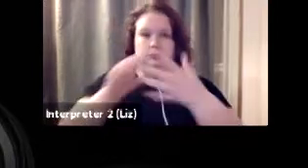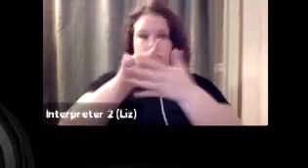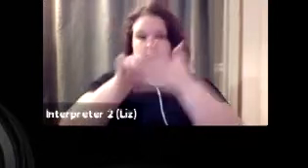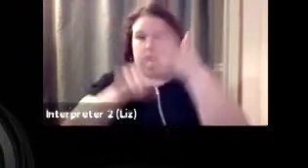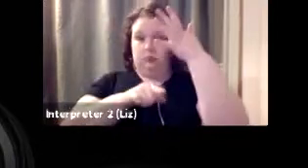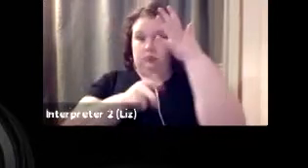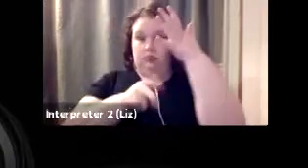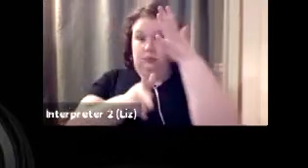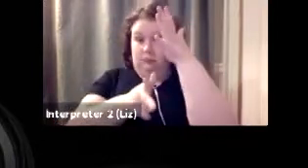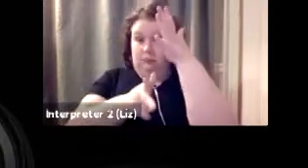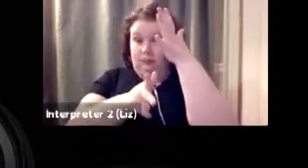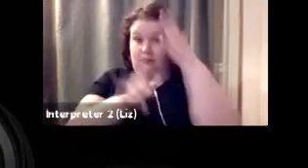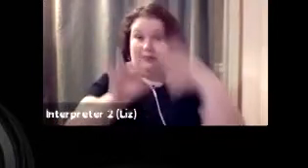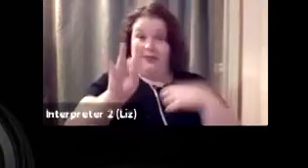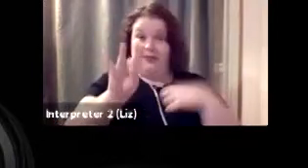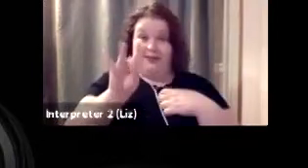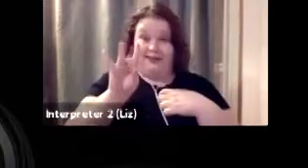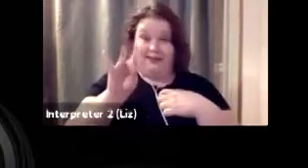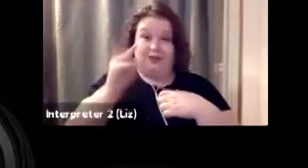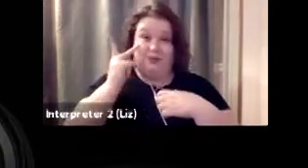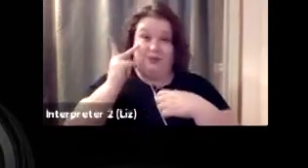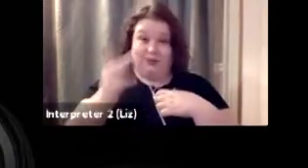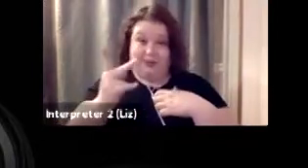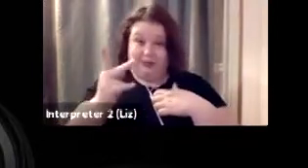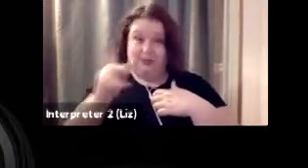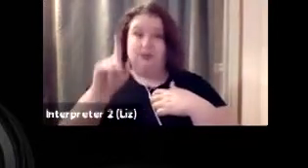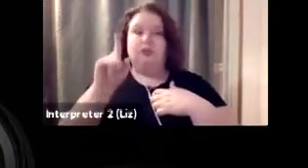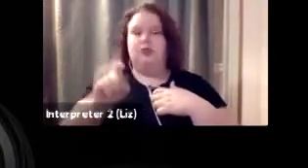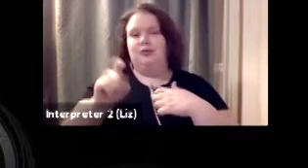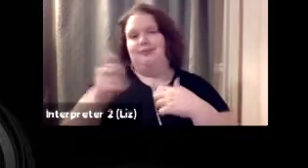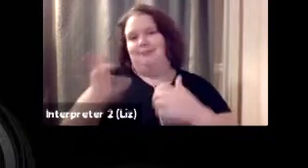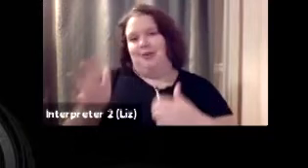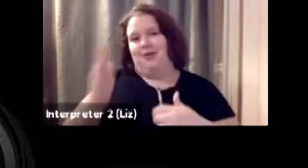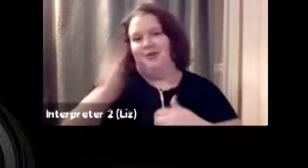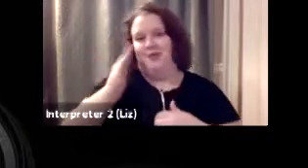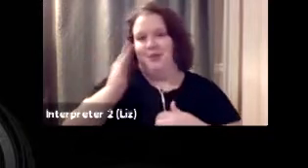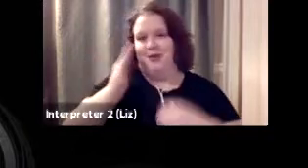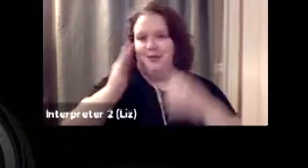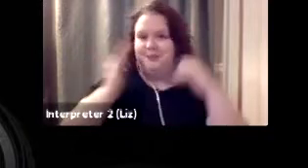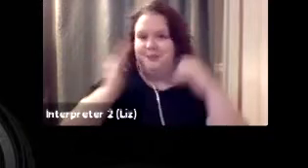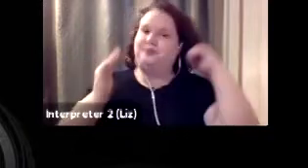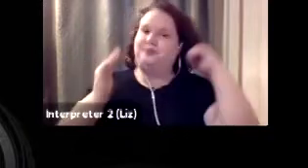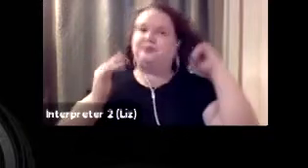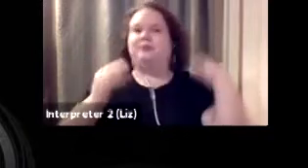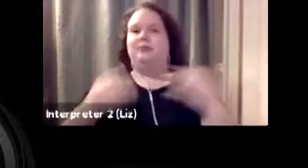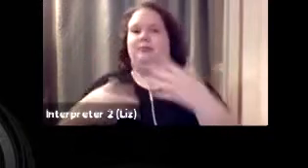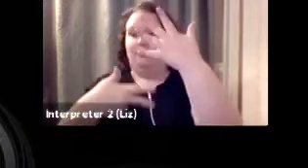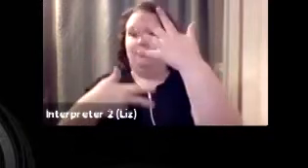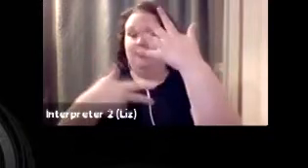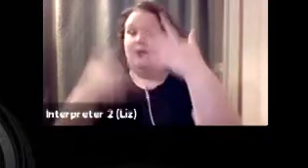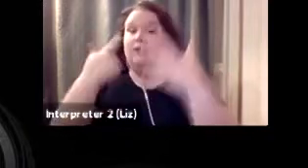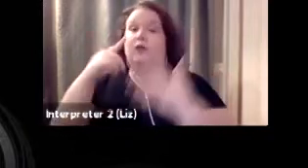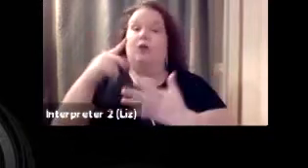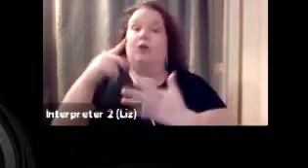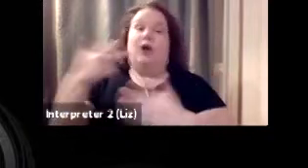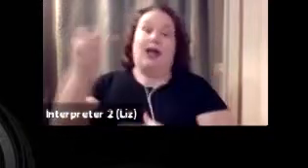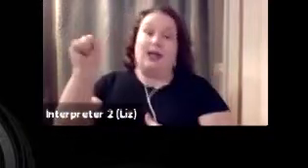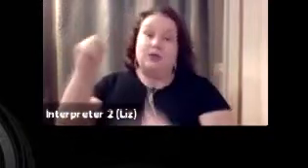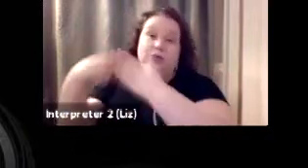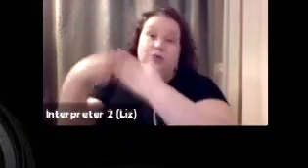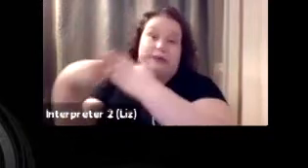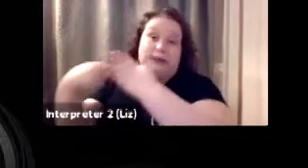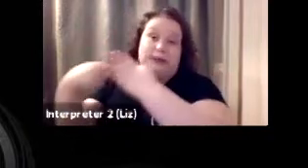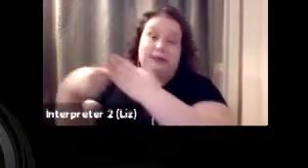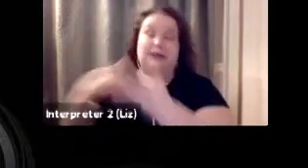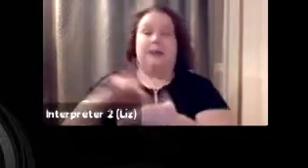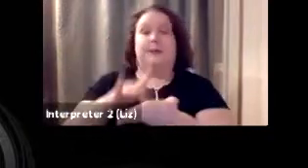be familiar to you at this point. Uh, we brought them up for the high school discussion and we brought them up for the middle school discussion. And these are lenses